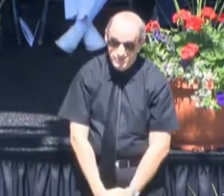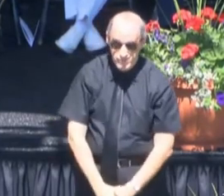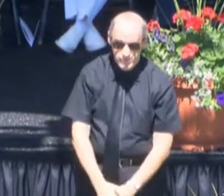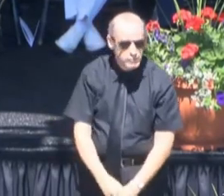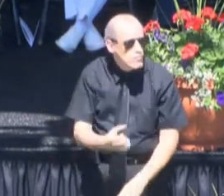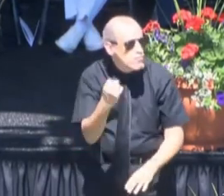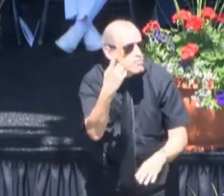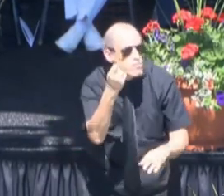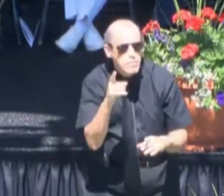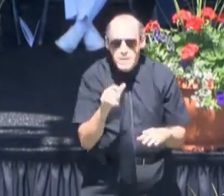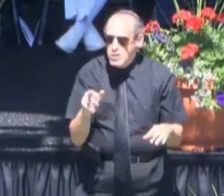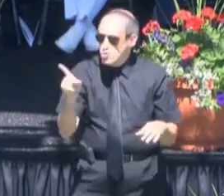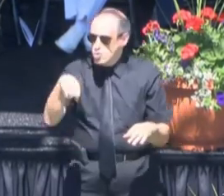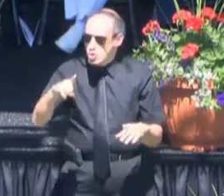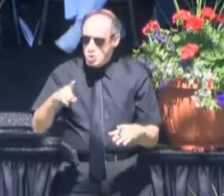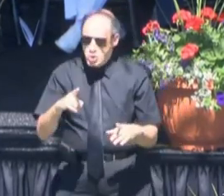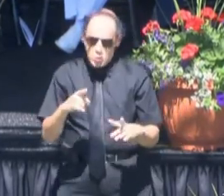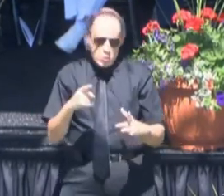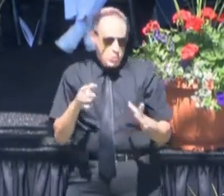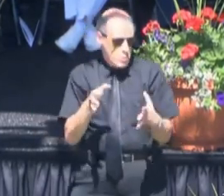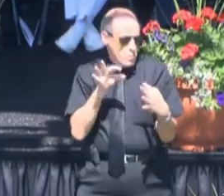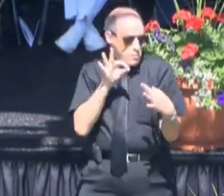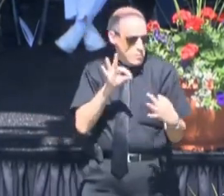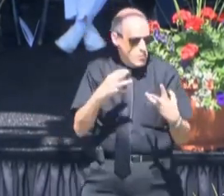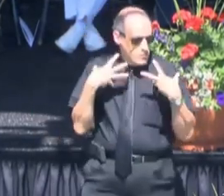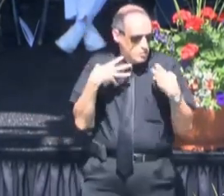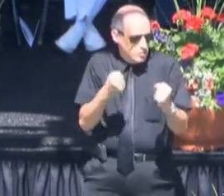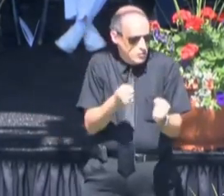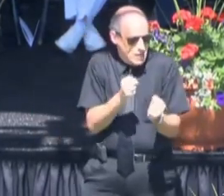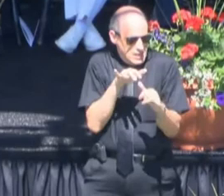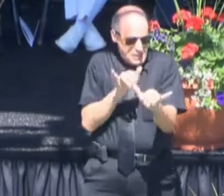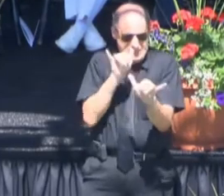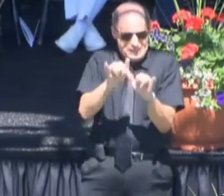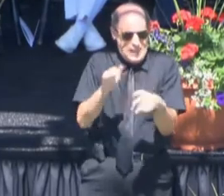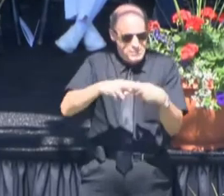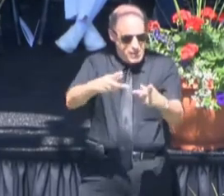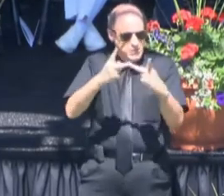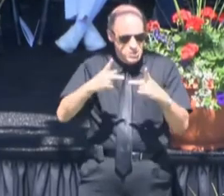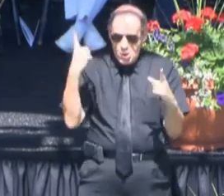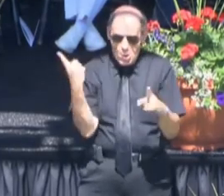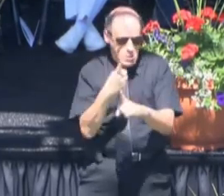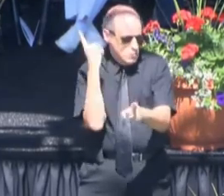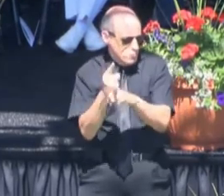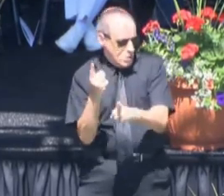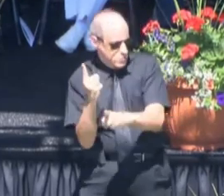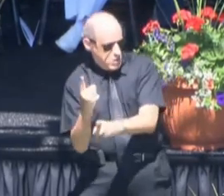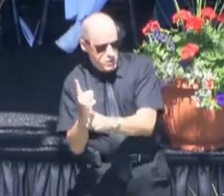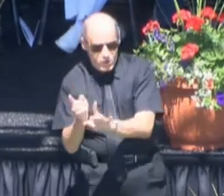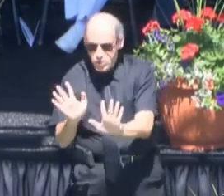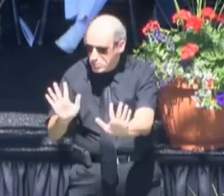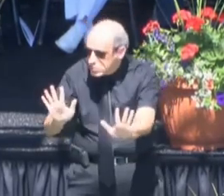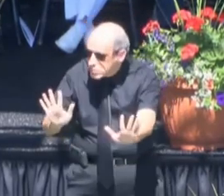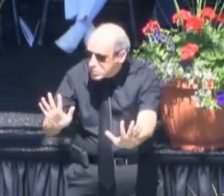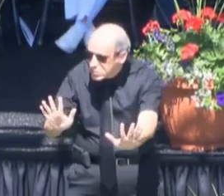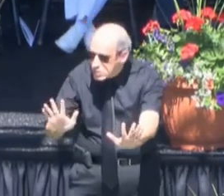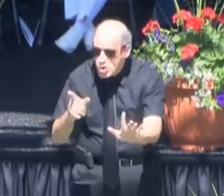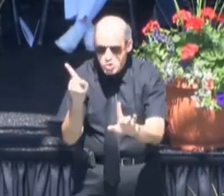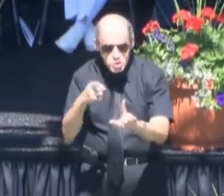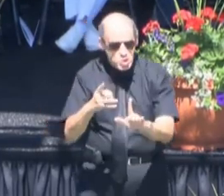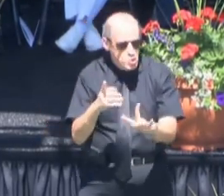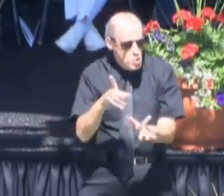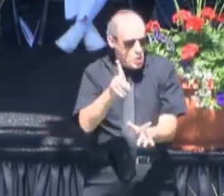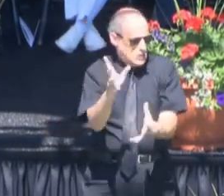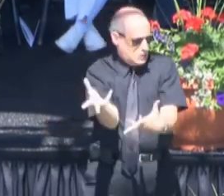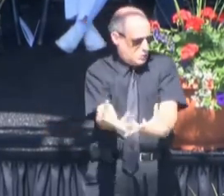Do not think you are invincible because of a position. Do not think you are always right because of a position. Do not think you are entitled